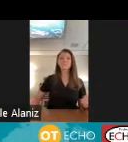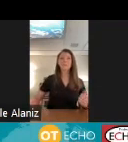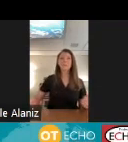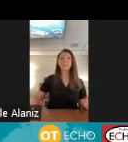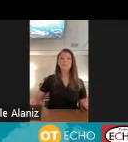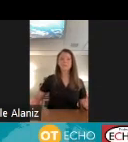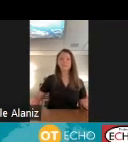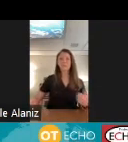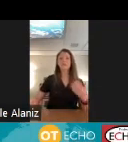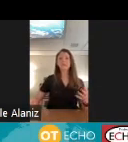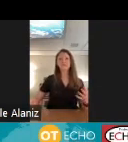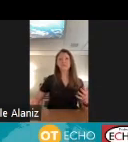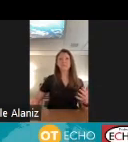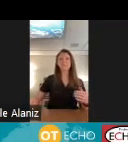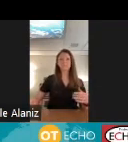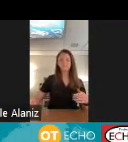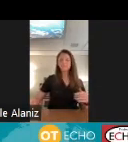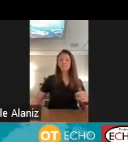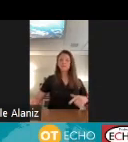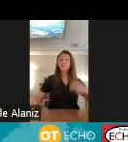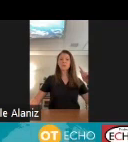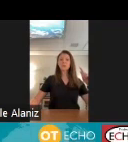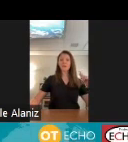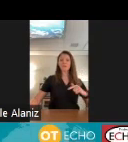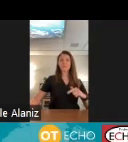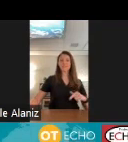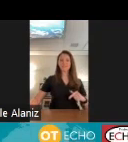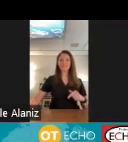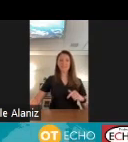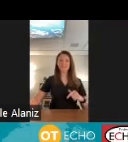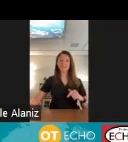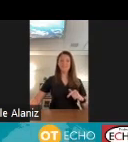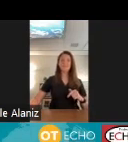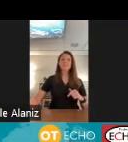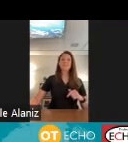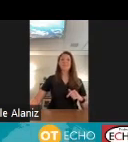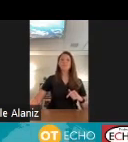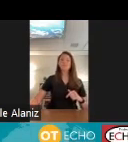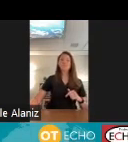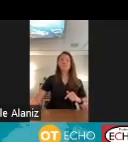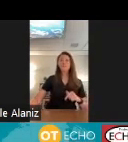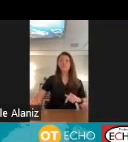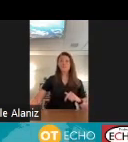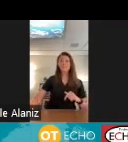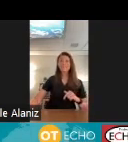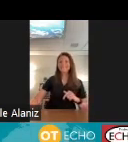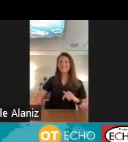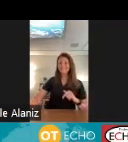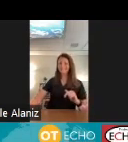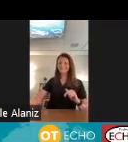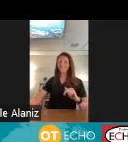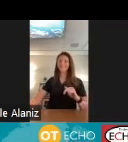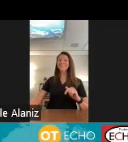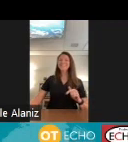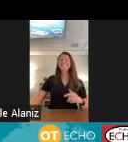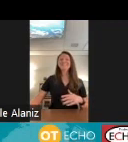So we'll start out by defining what inhibition is. You want to go back one more slide, Kate. So inhibition is,